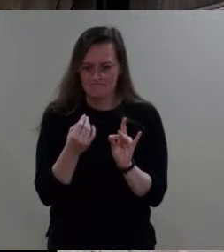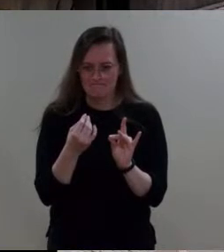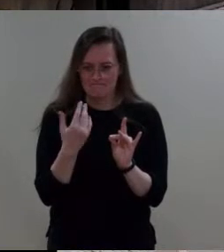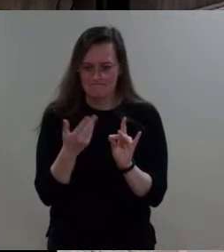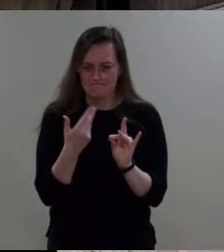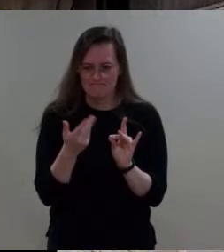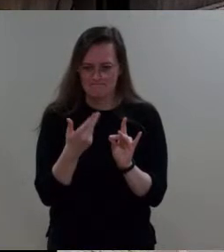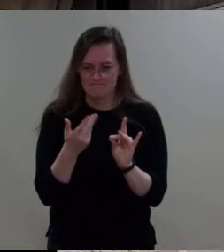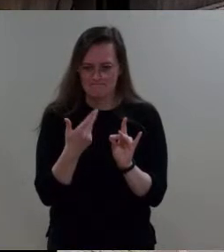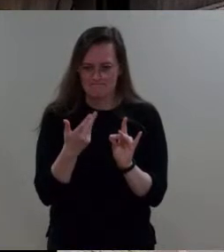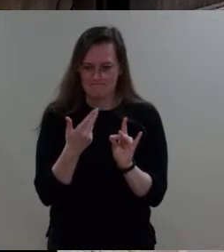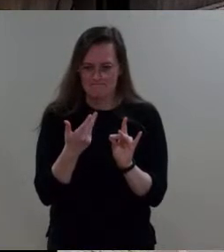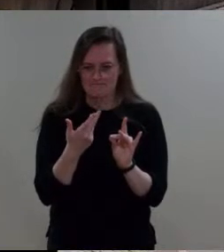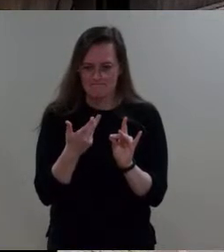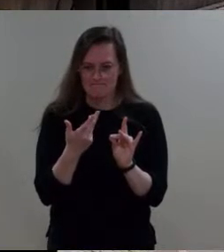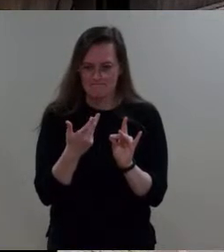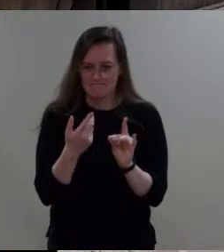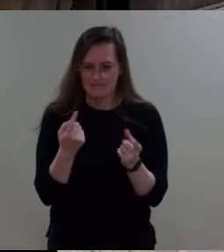Something about the economic